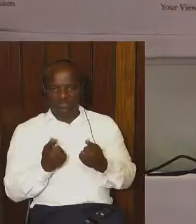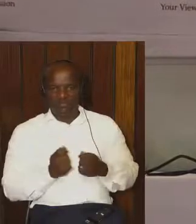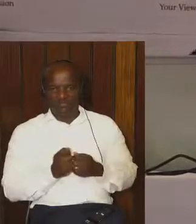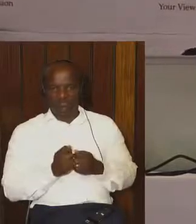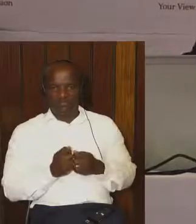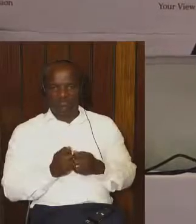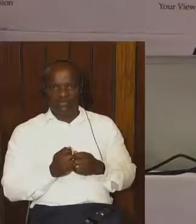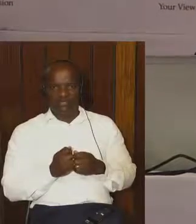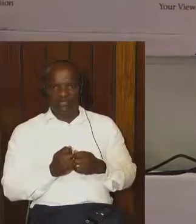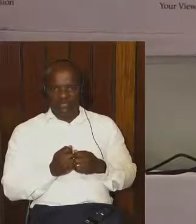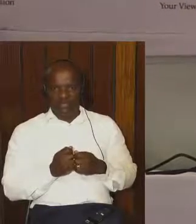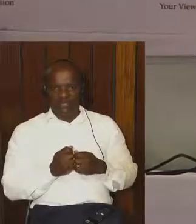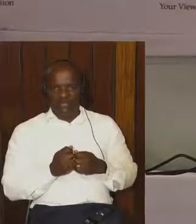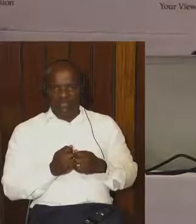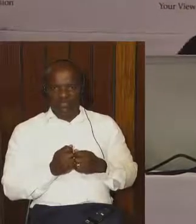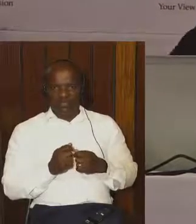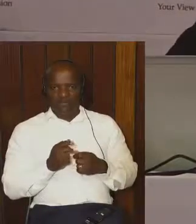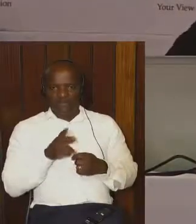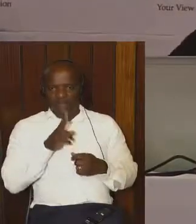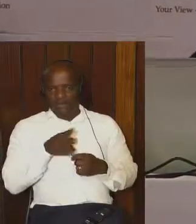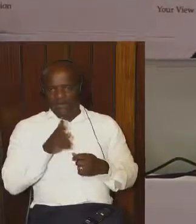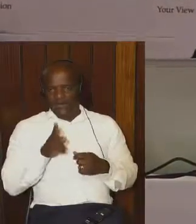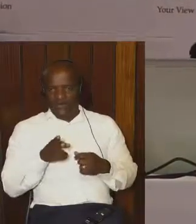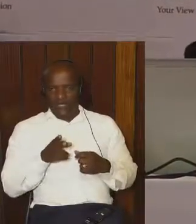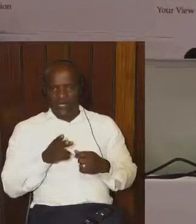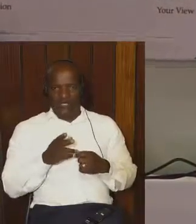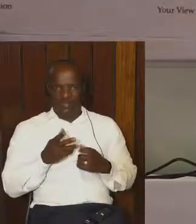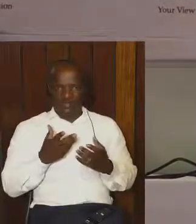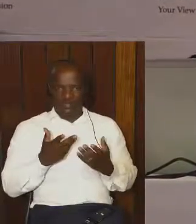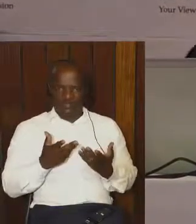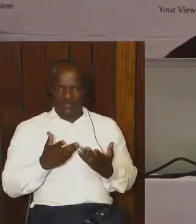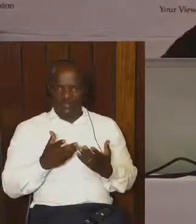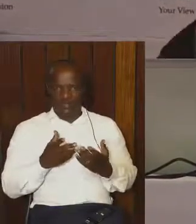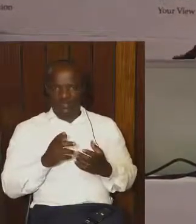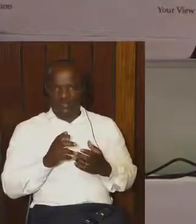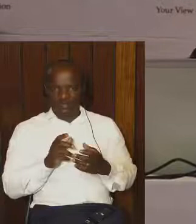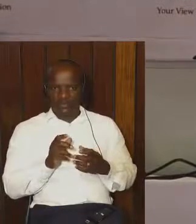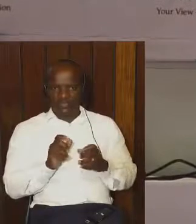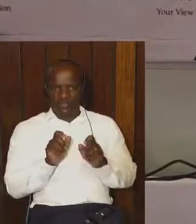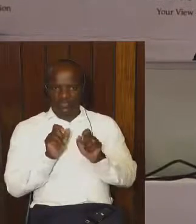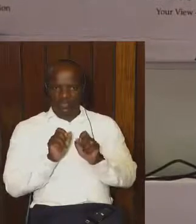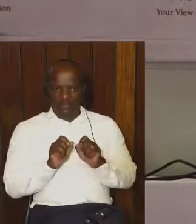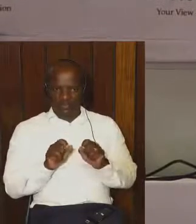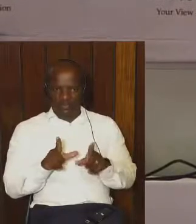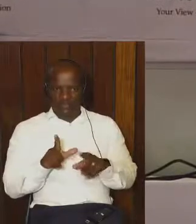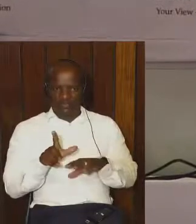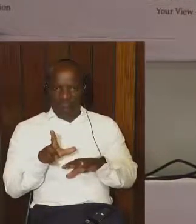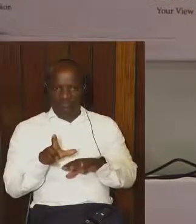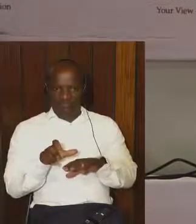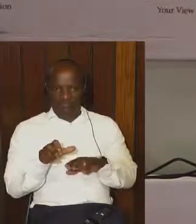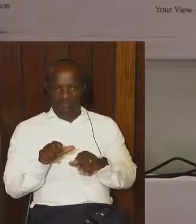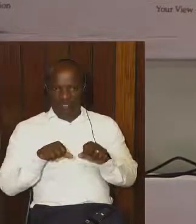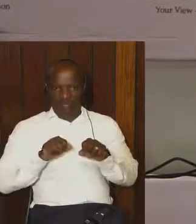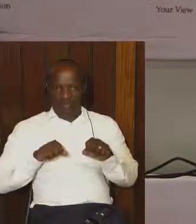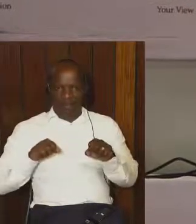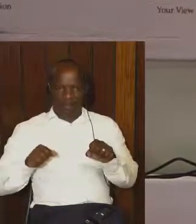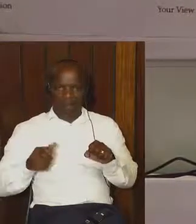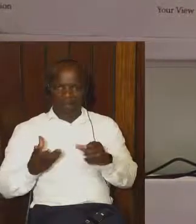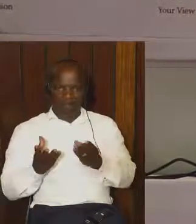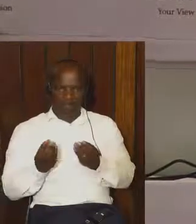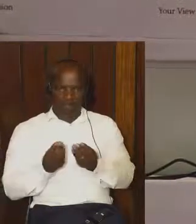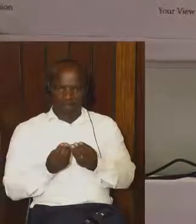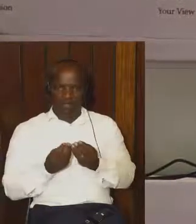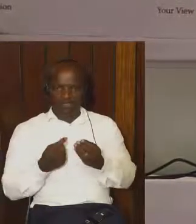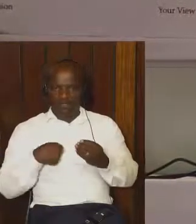And I'm also mindful that yourselves have been here for a while with us, which we really appreciate.